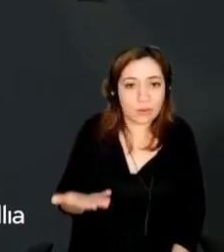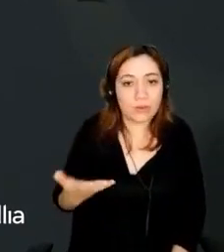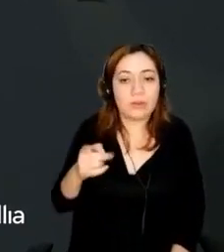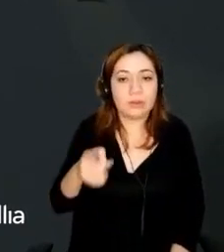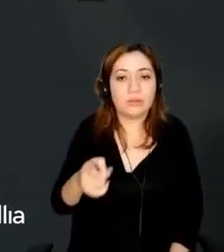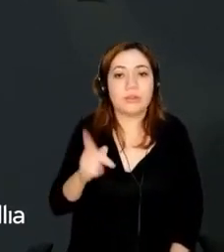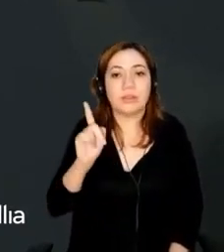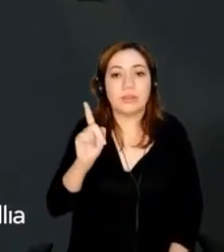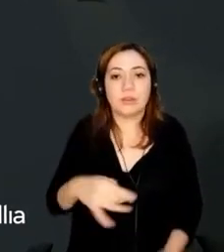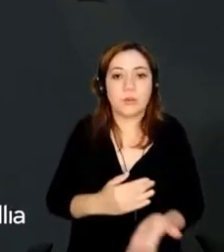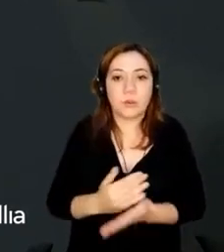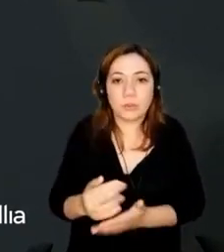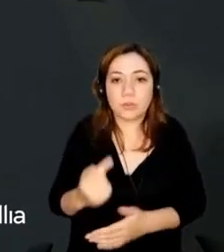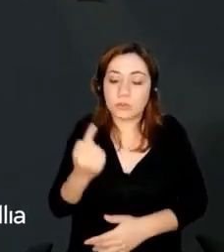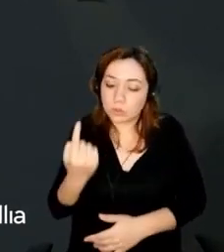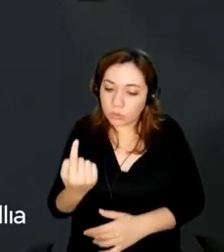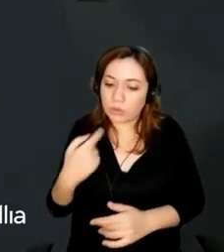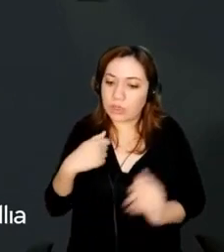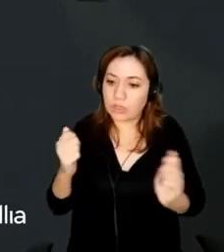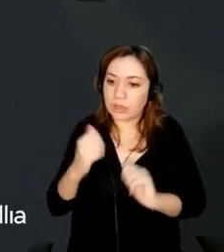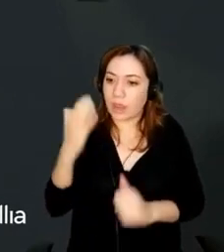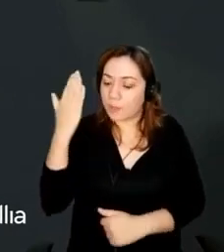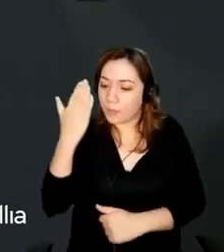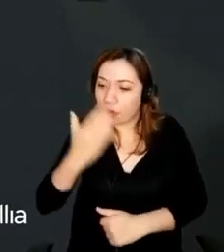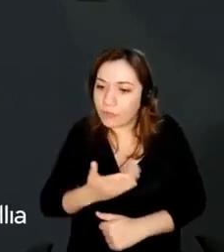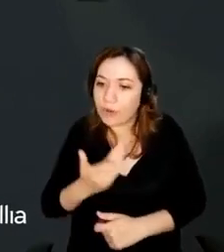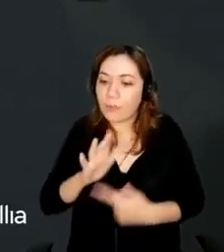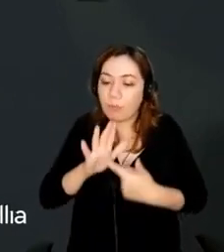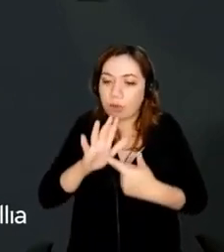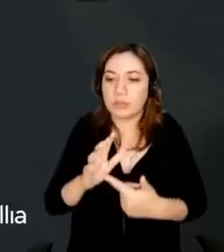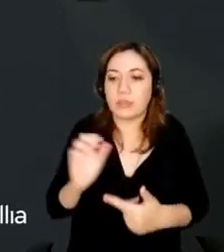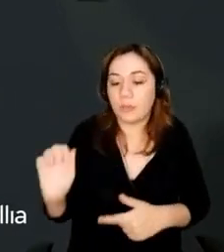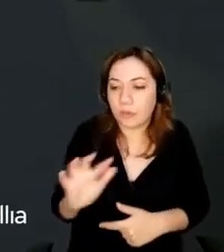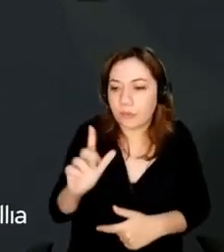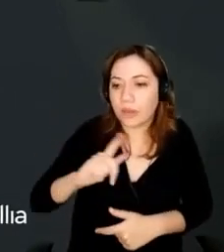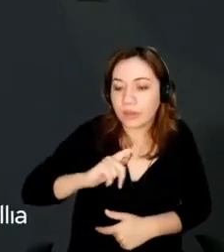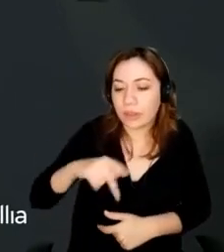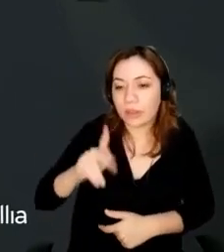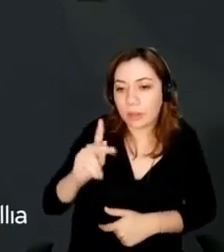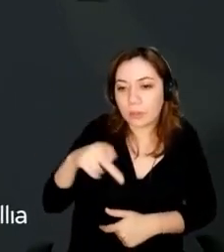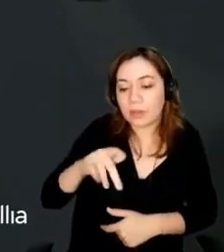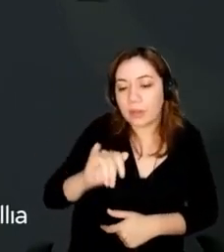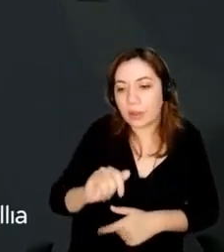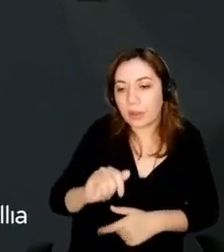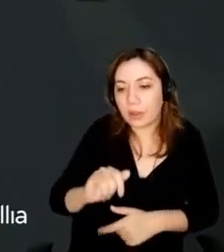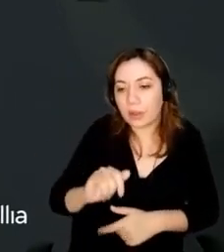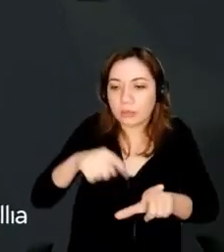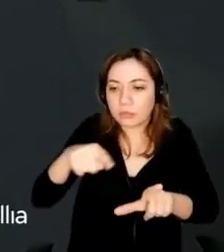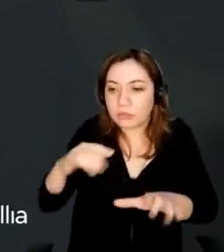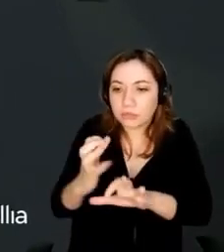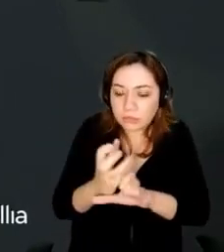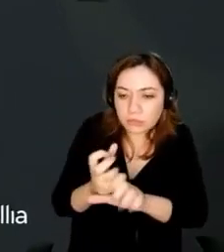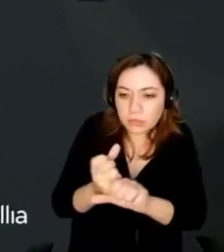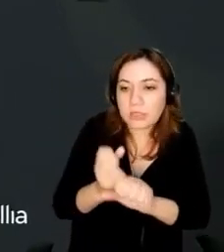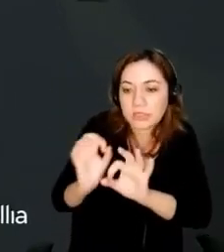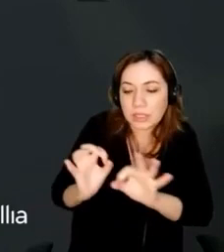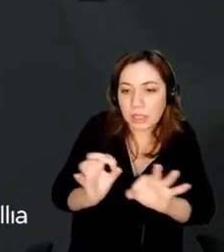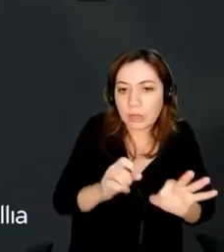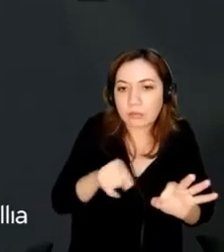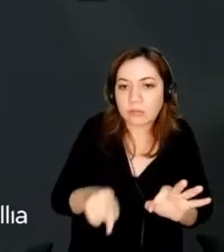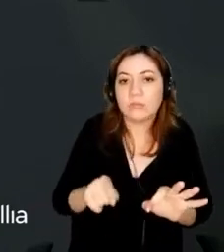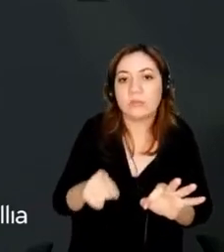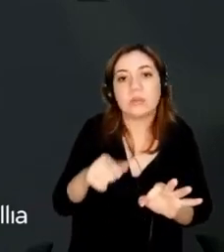that in, and you can show the value, you have the right KPIs and measurements in place. That really opens up the door